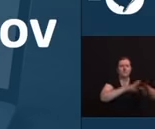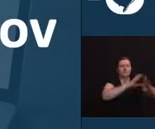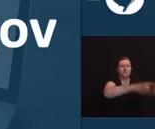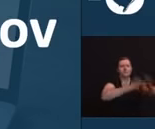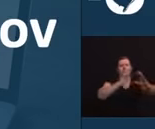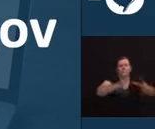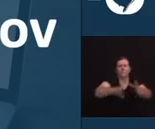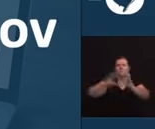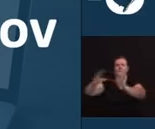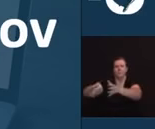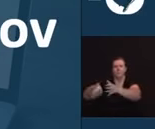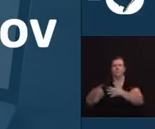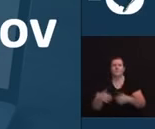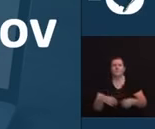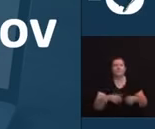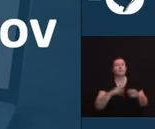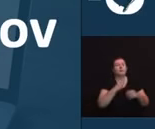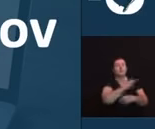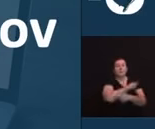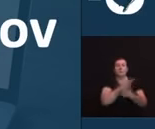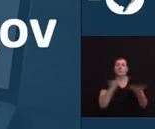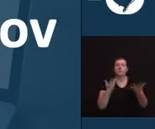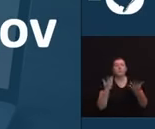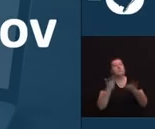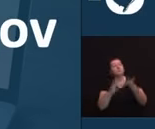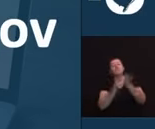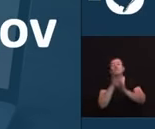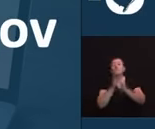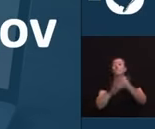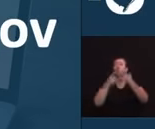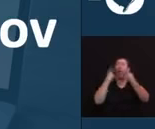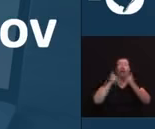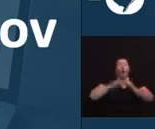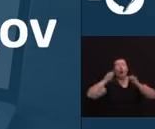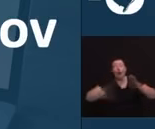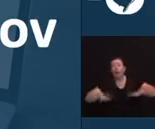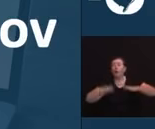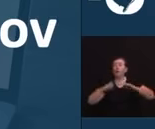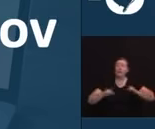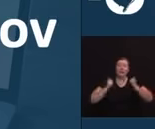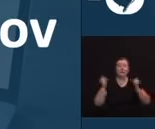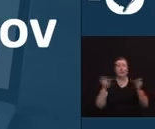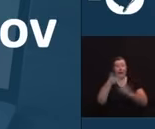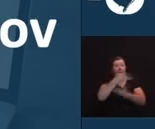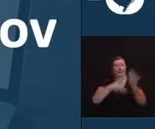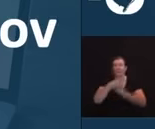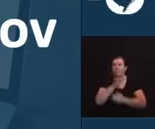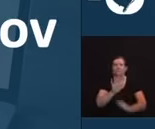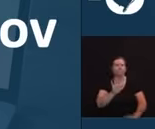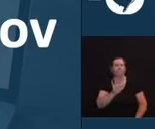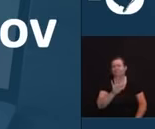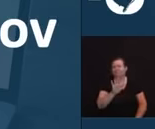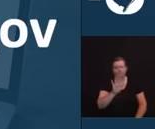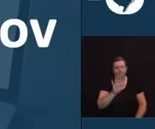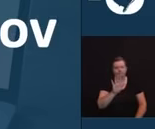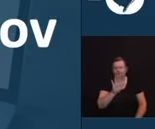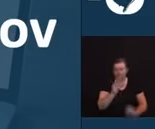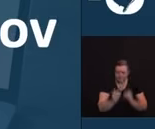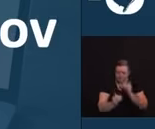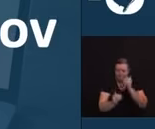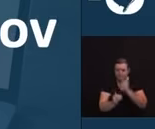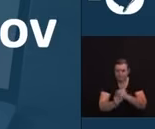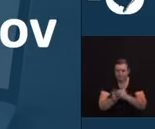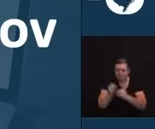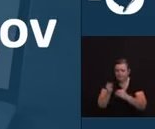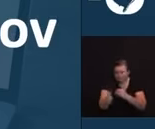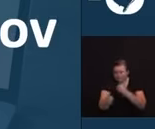and masks. And to that end, I must again pull back the reins on another aspect of our reopening. It gives me no joy to be